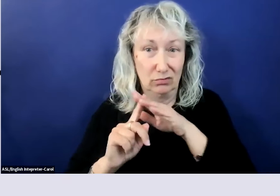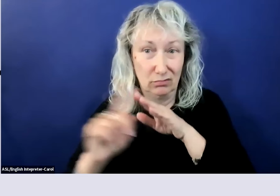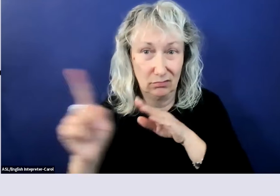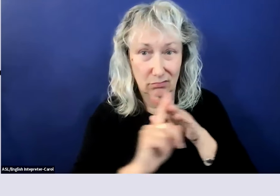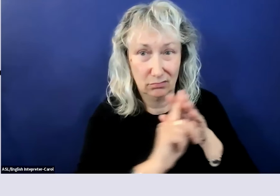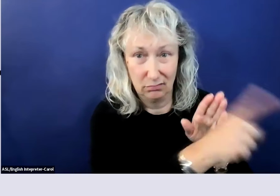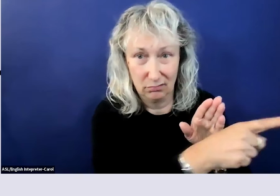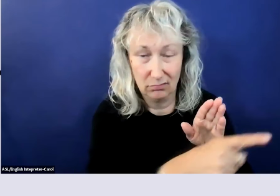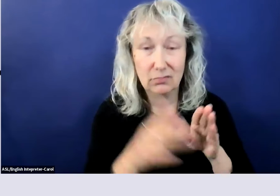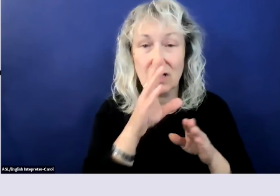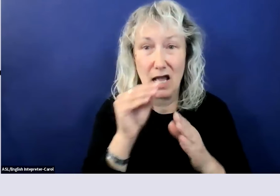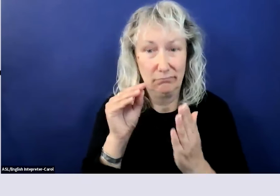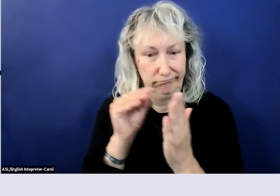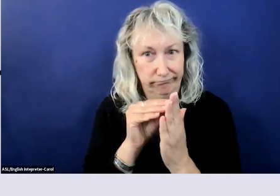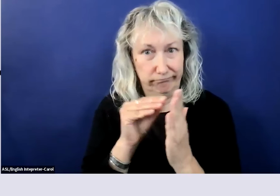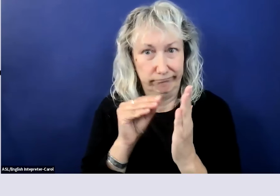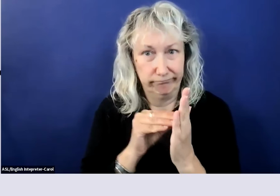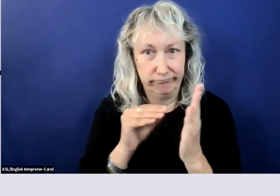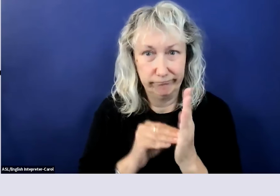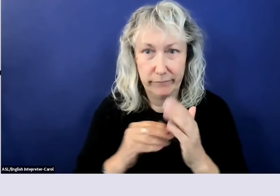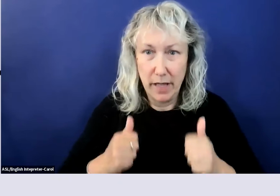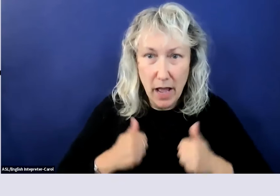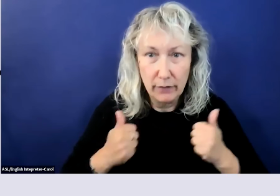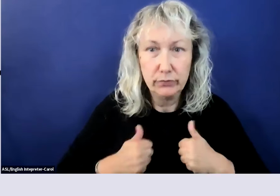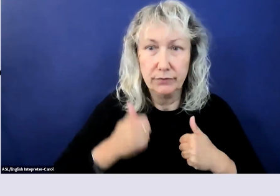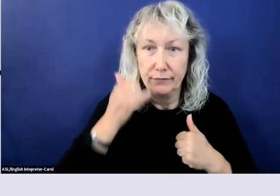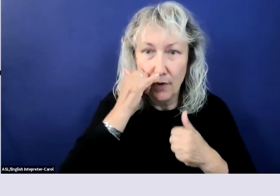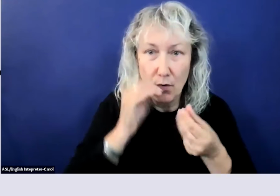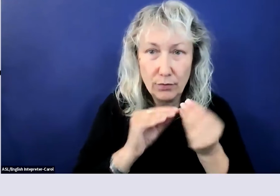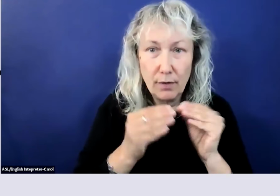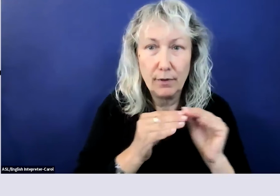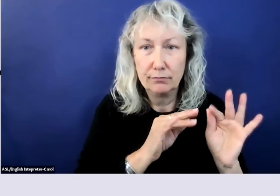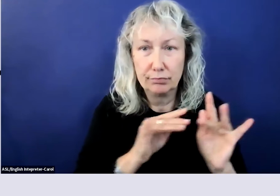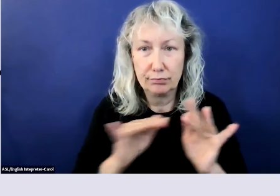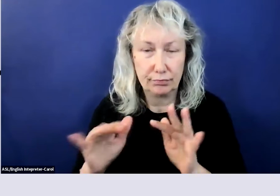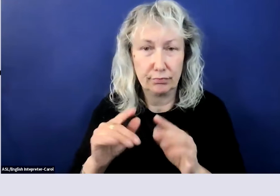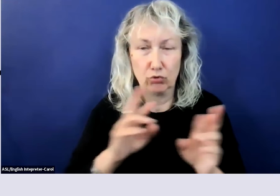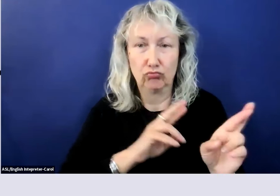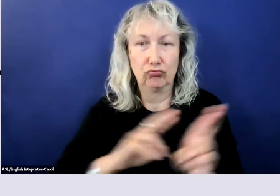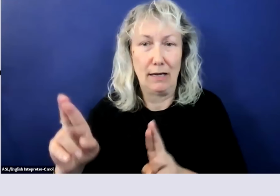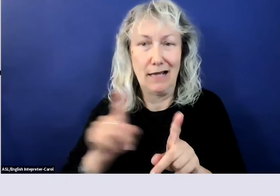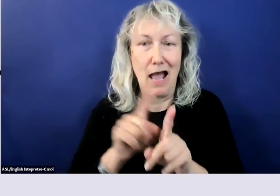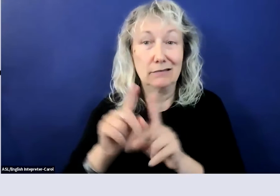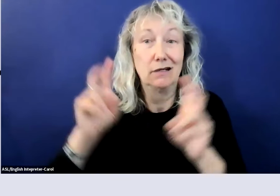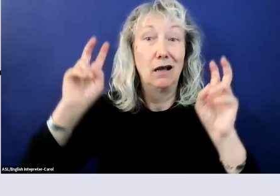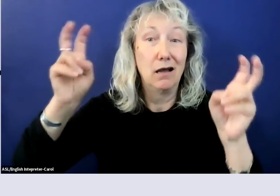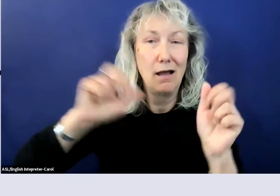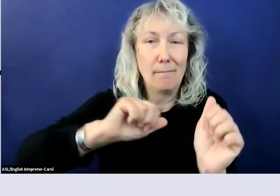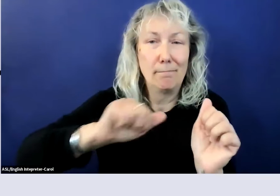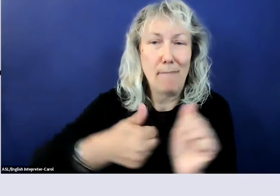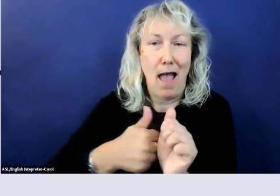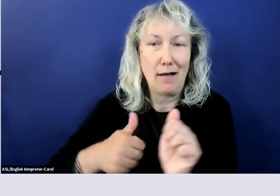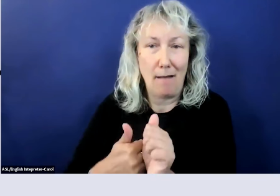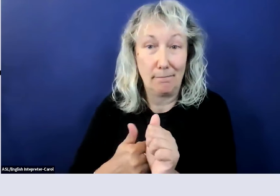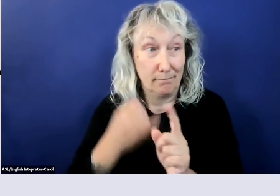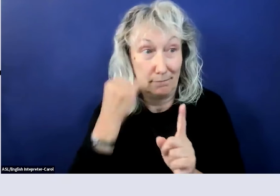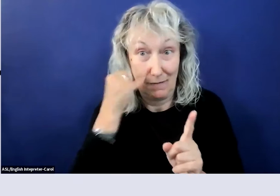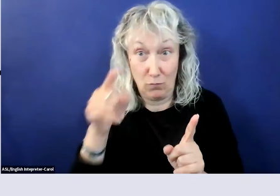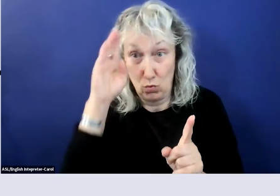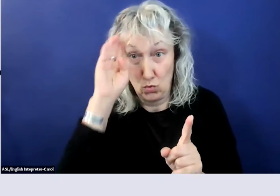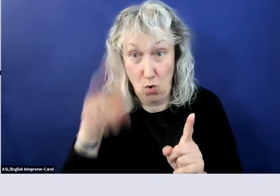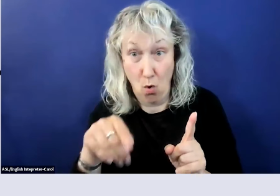your specialty pharmacy profile as a backup delivery location. If you know you're going to go to Medford and stay with your